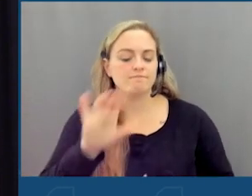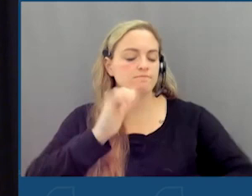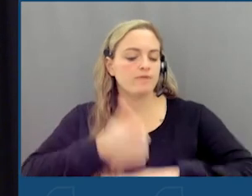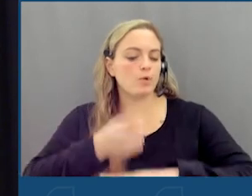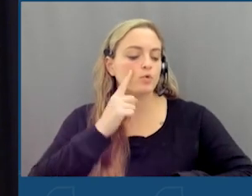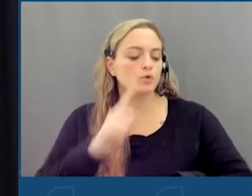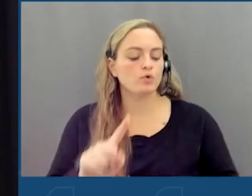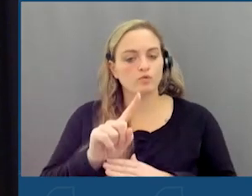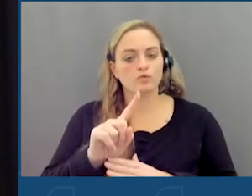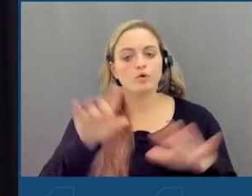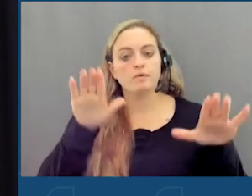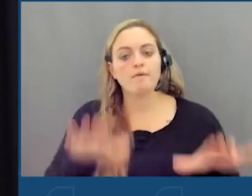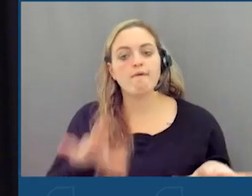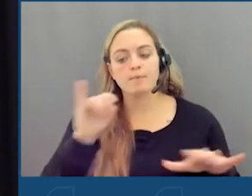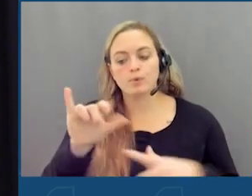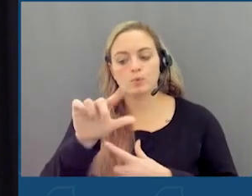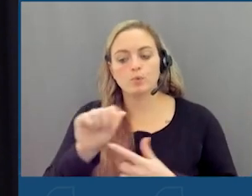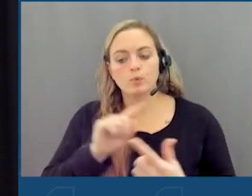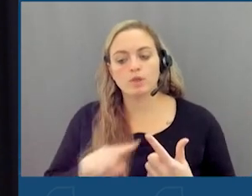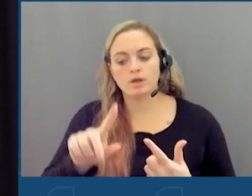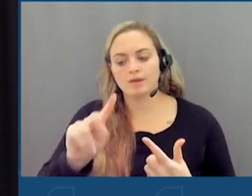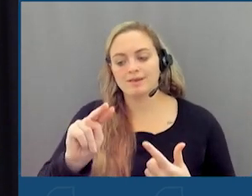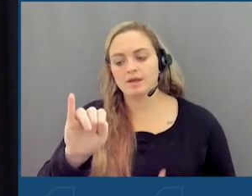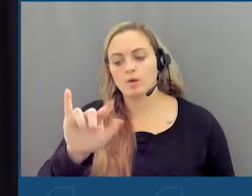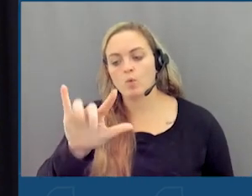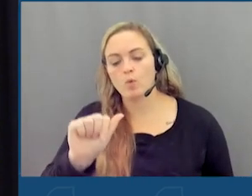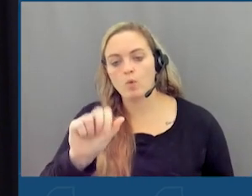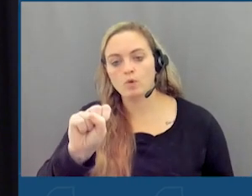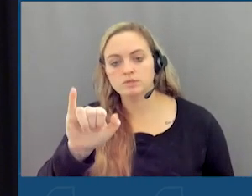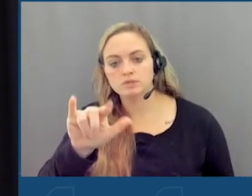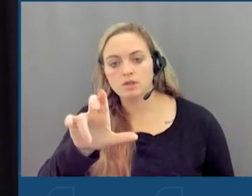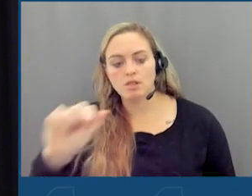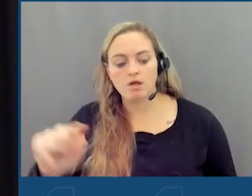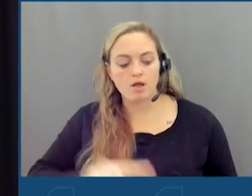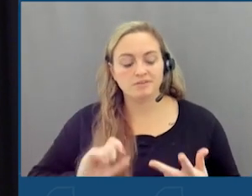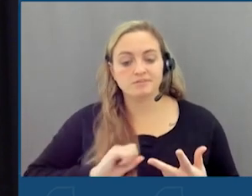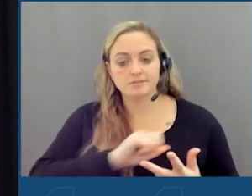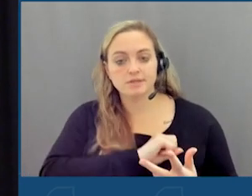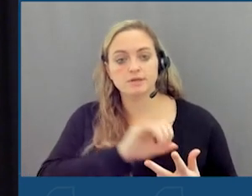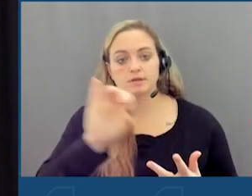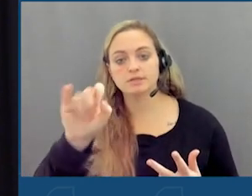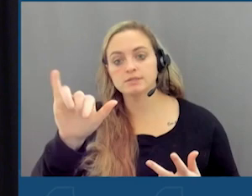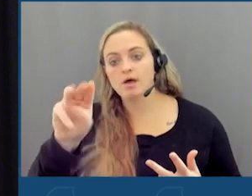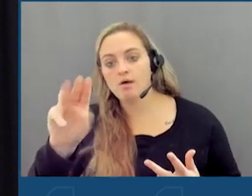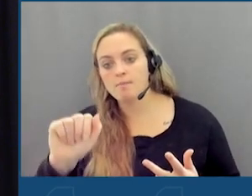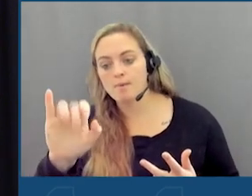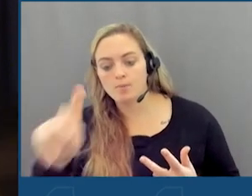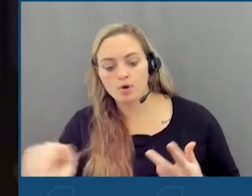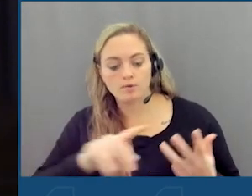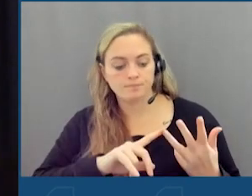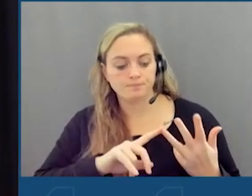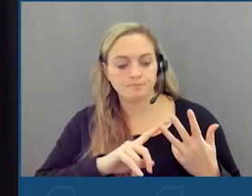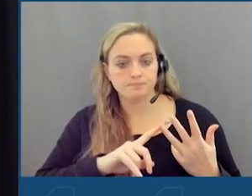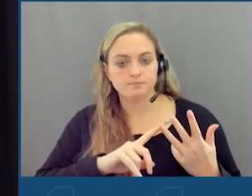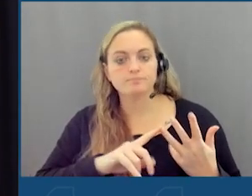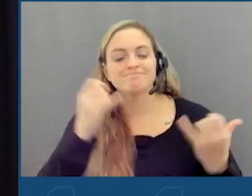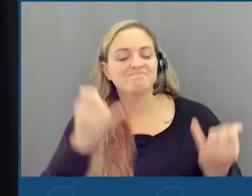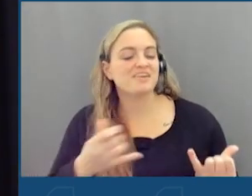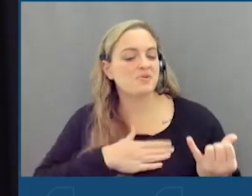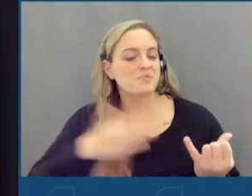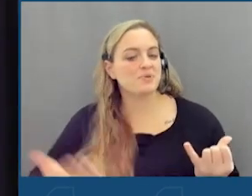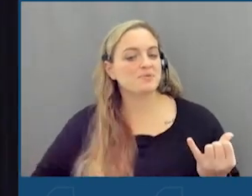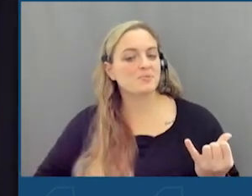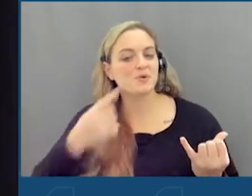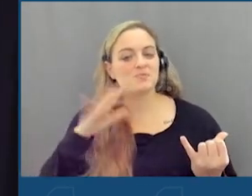Assembly Member Mikhail Salaj, State Senator Samar Brook, and now please welcome